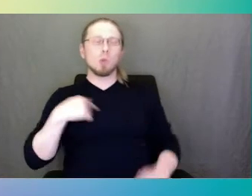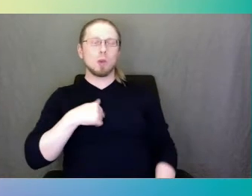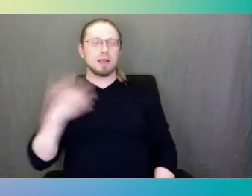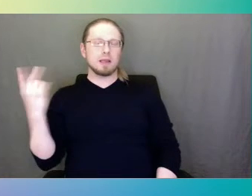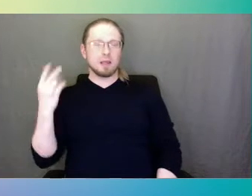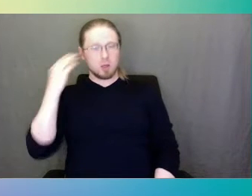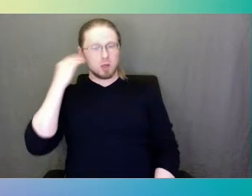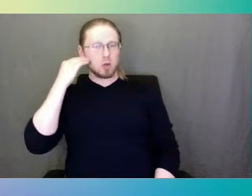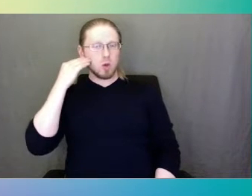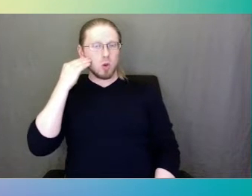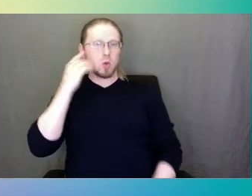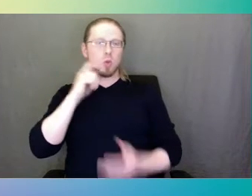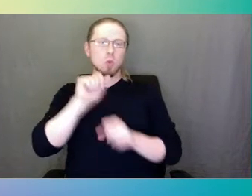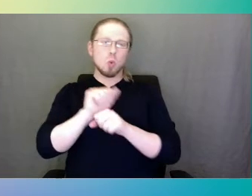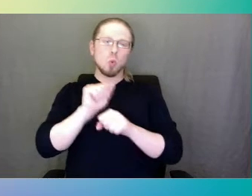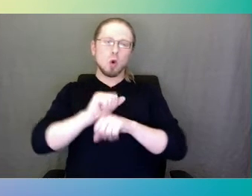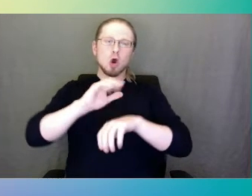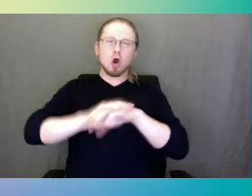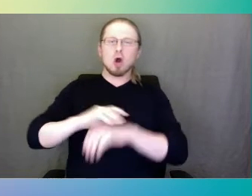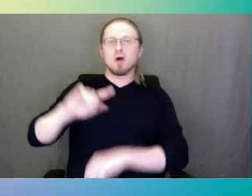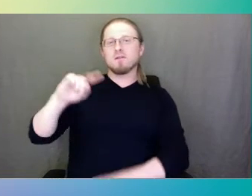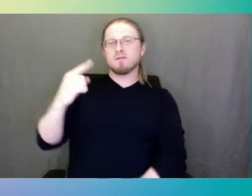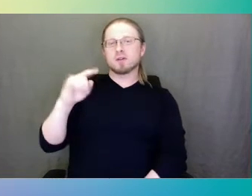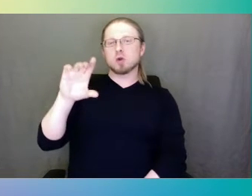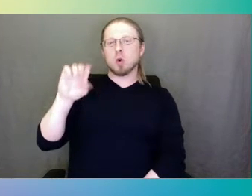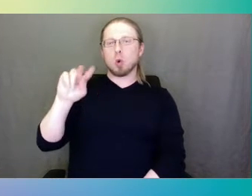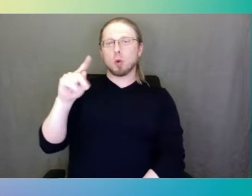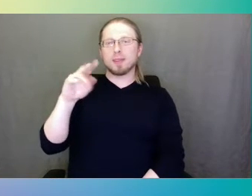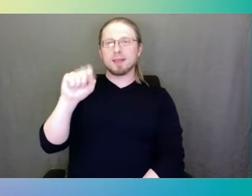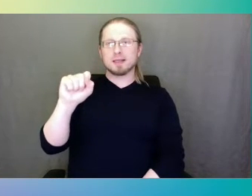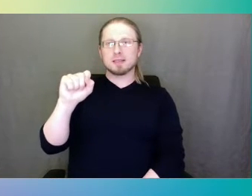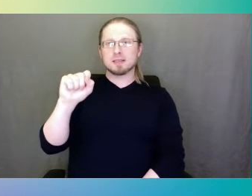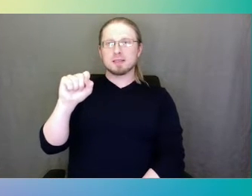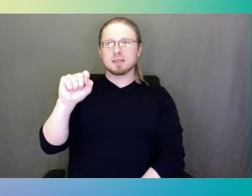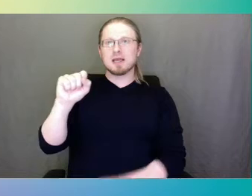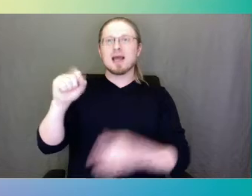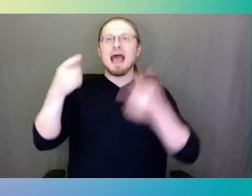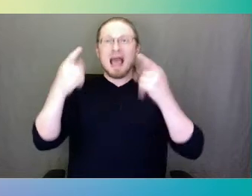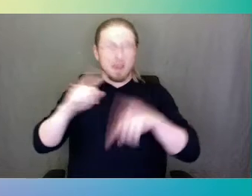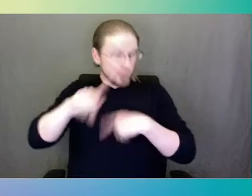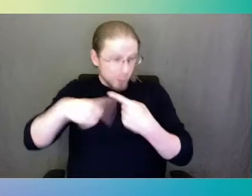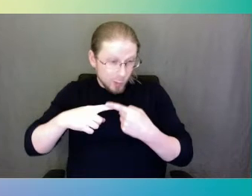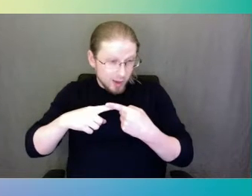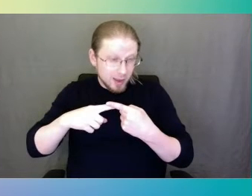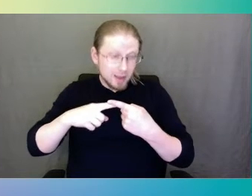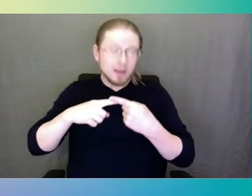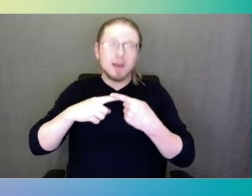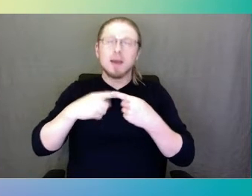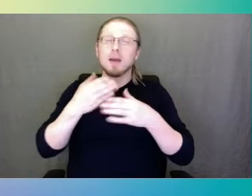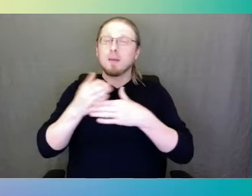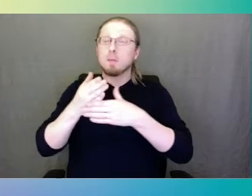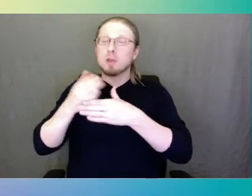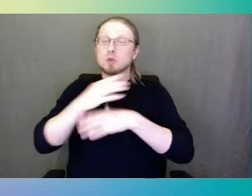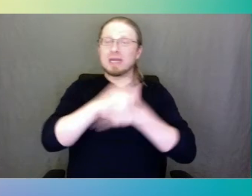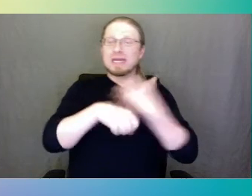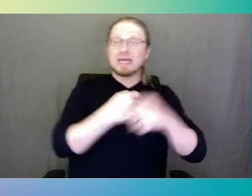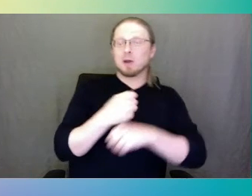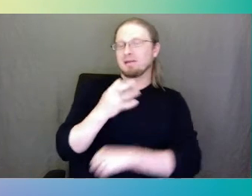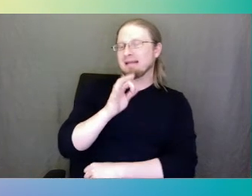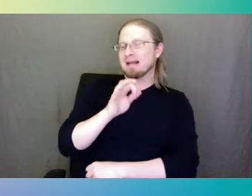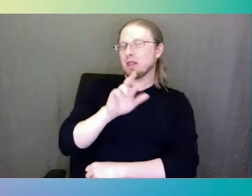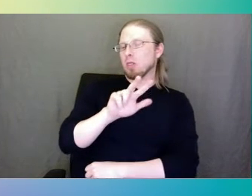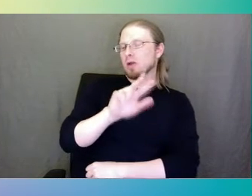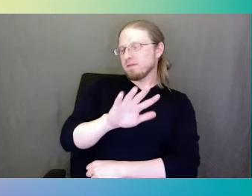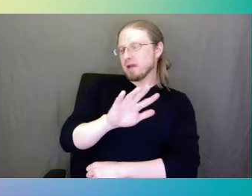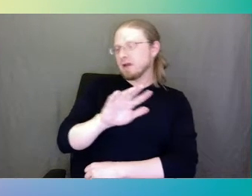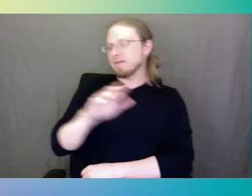1 Corinthians was actually done between 1935 and 1937. No further